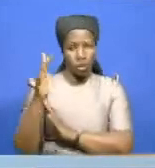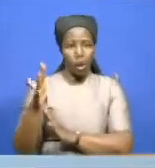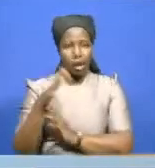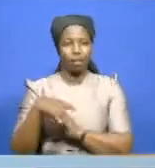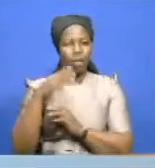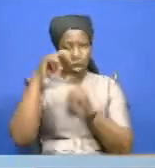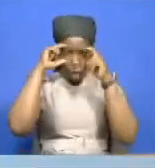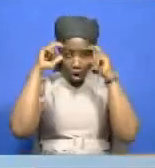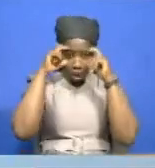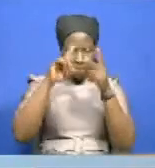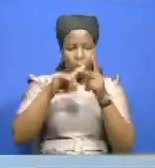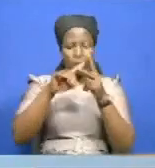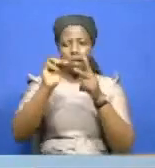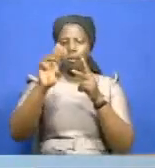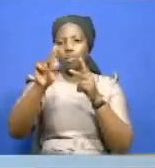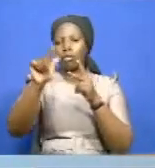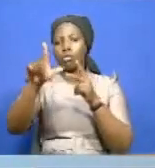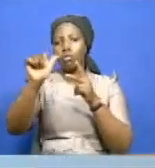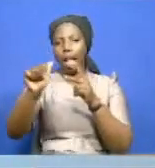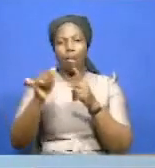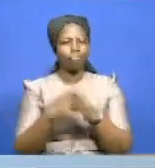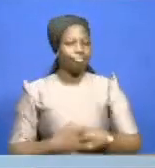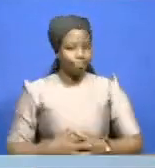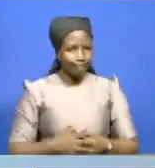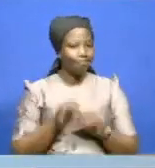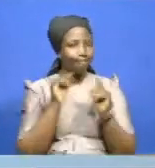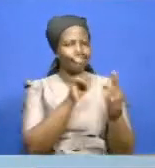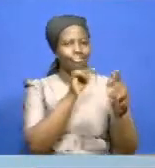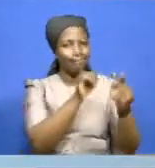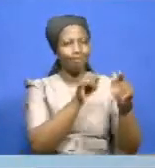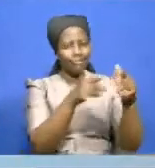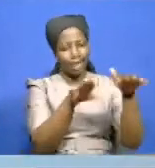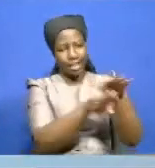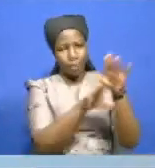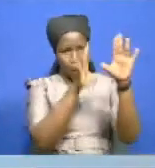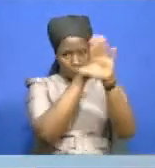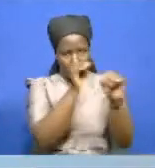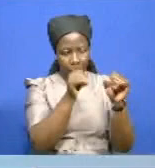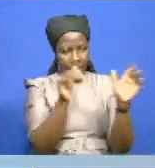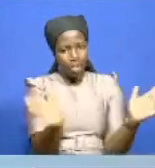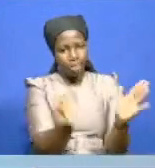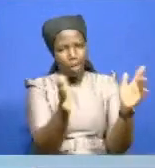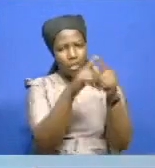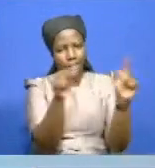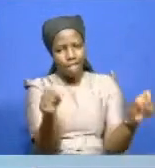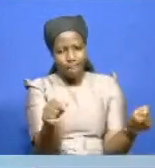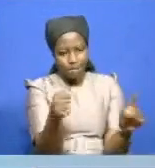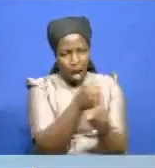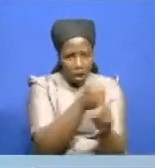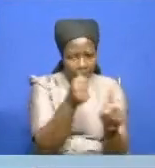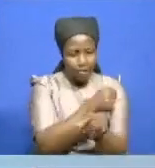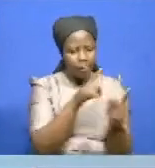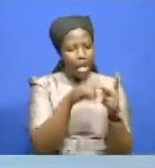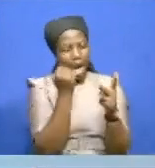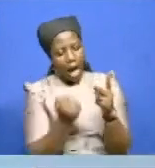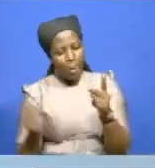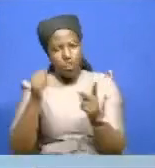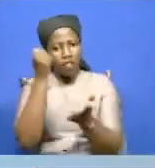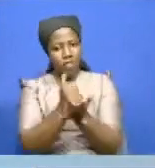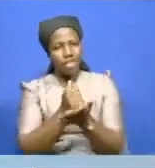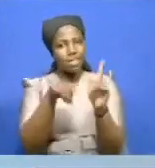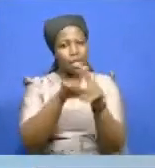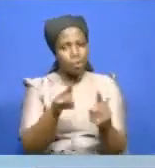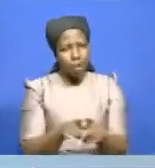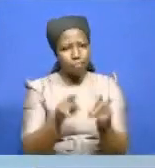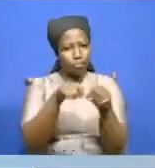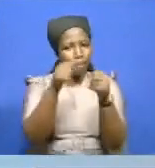Jr., accused the Deputy President of incitement to violence, abuse of office, criminal libel and uttering false information